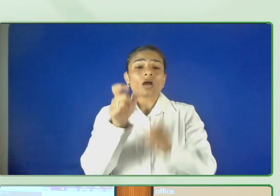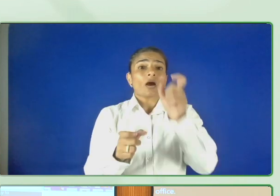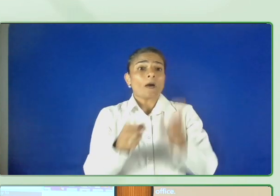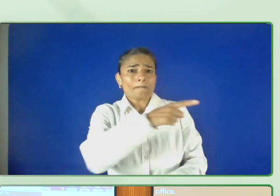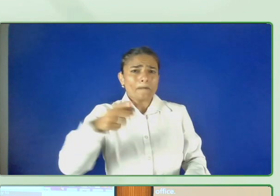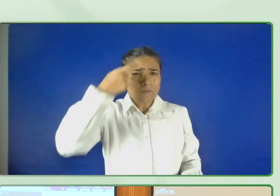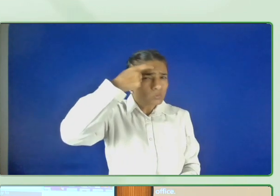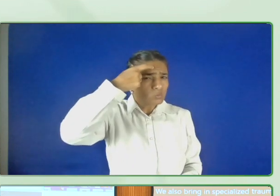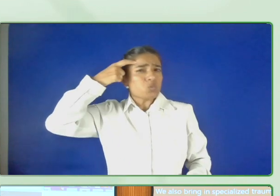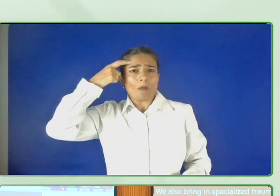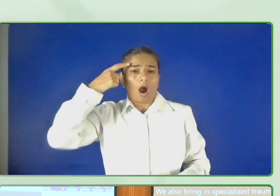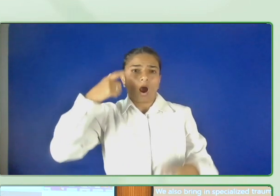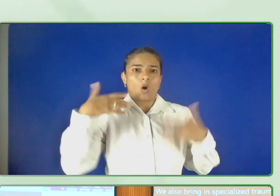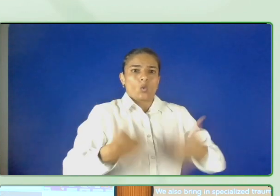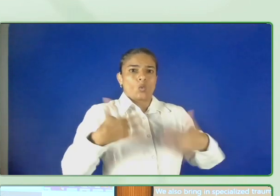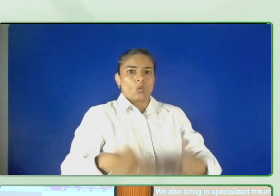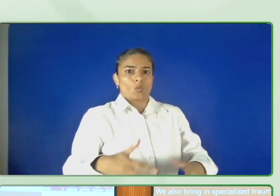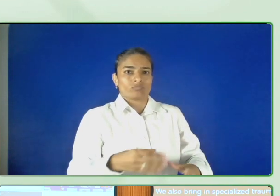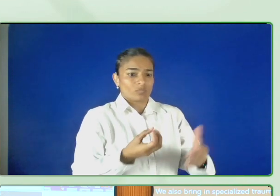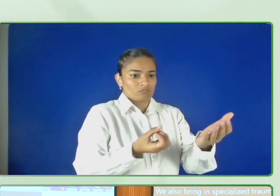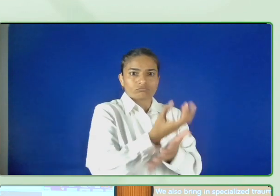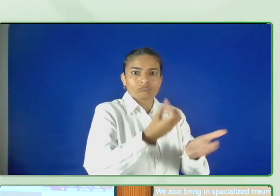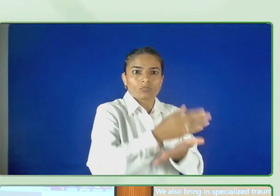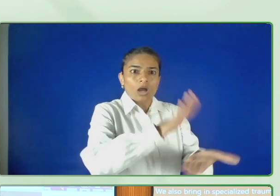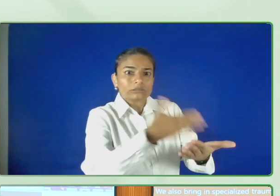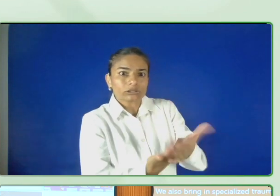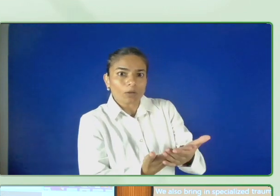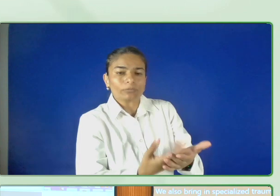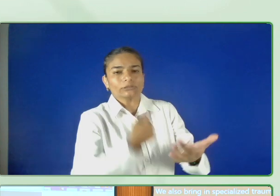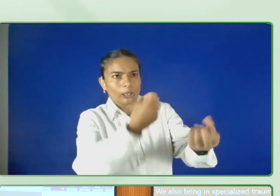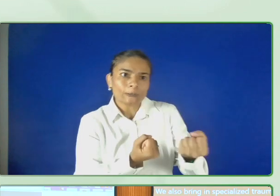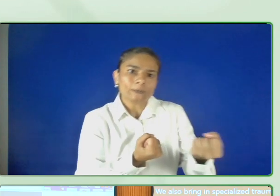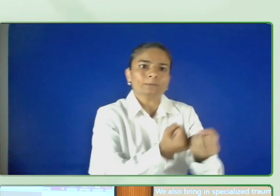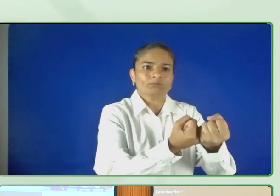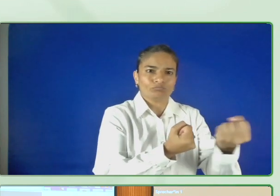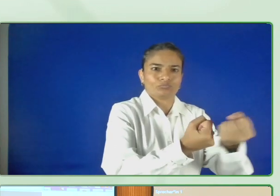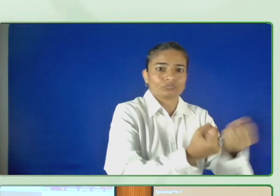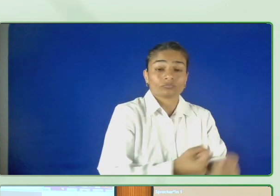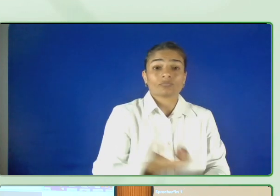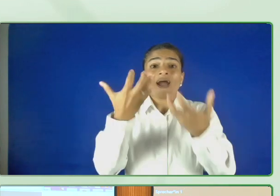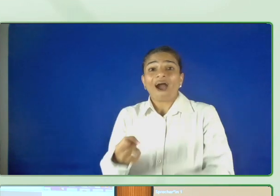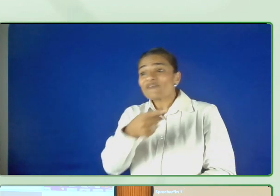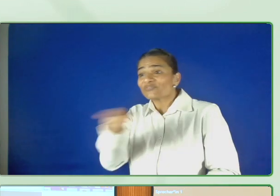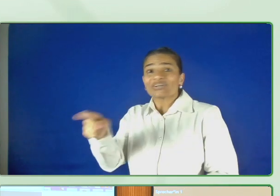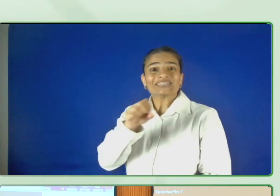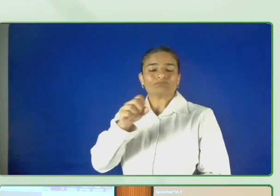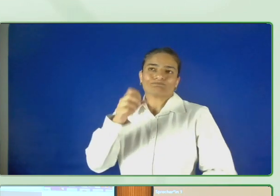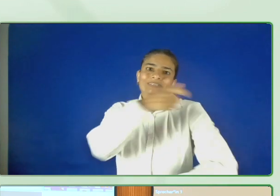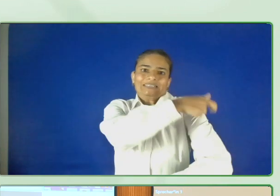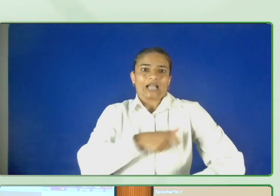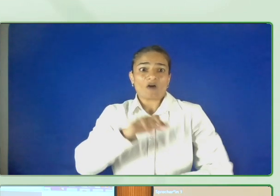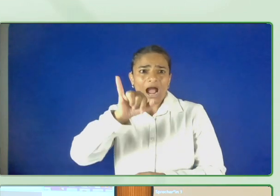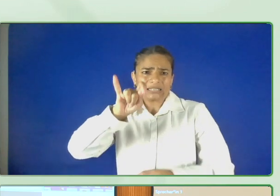have a dedicated IT staff member who is deaf, who understands what deaf people need